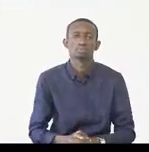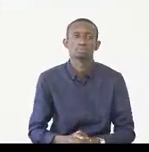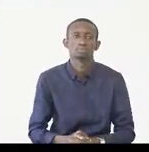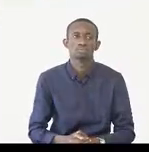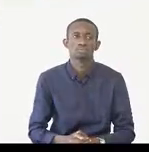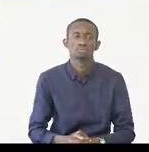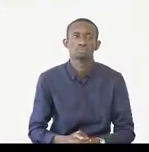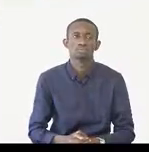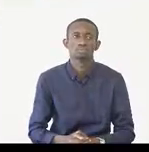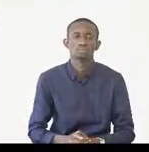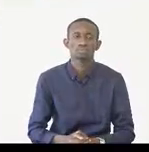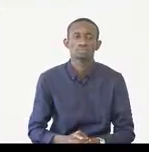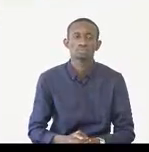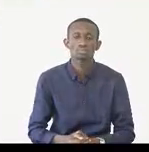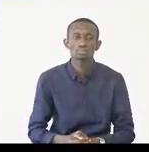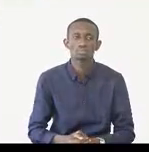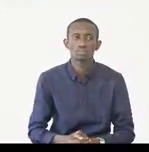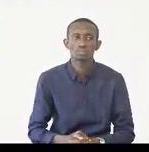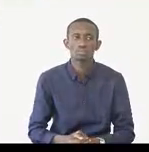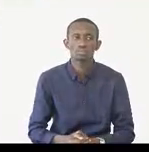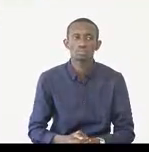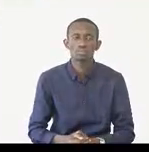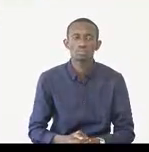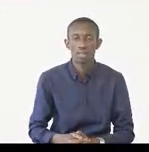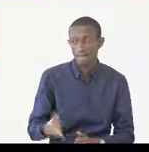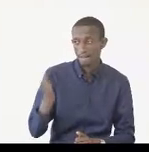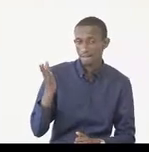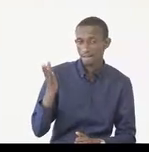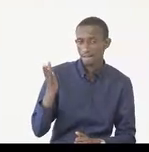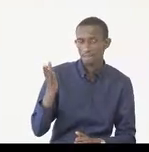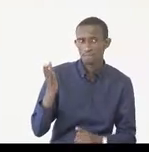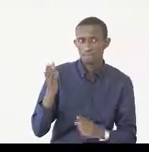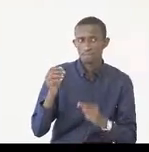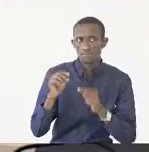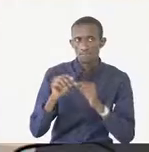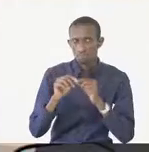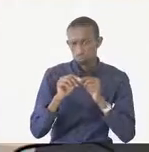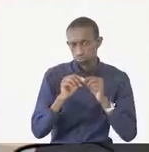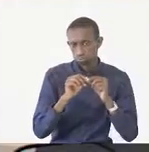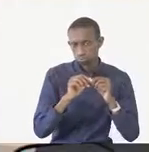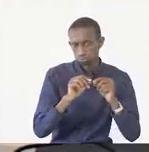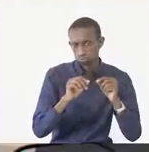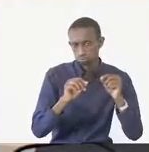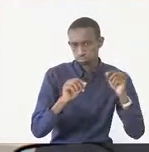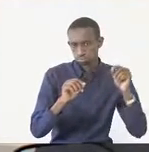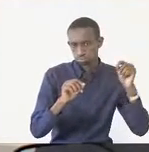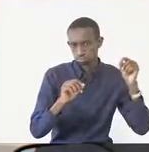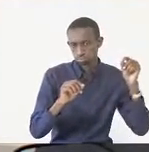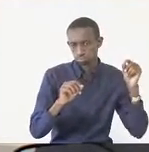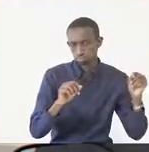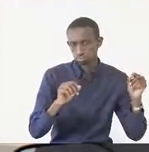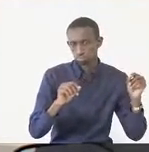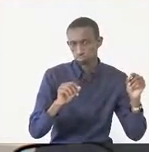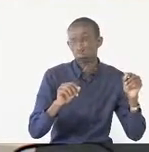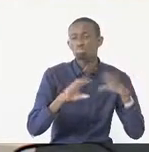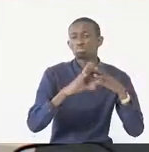I'm saying here, it is the line here that is drawn, it is going to give us the component we're calling